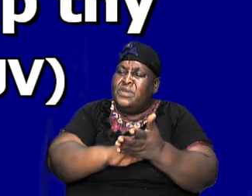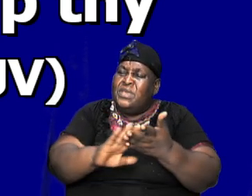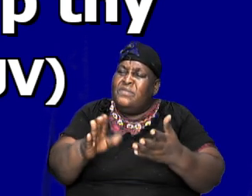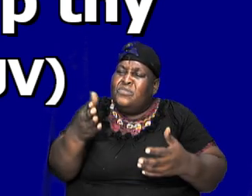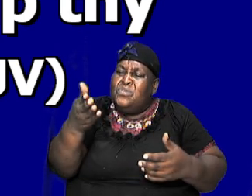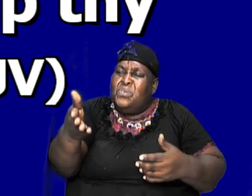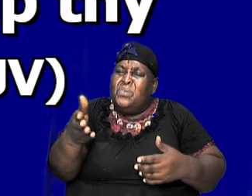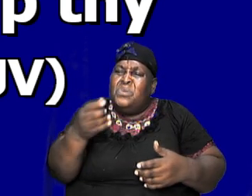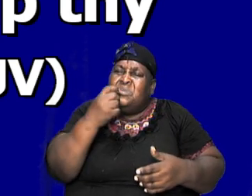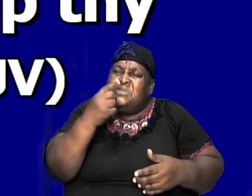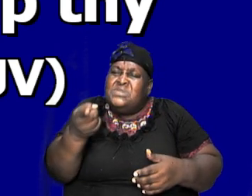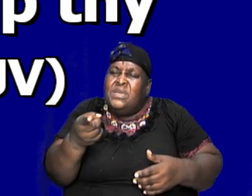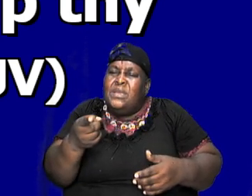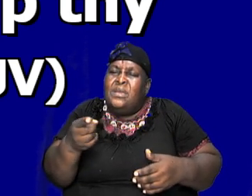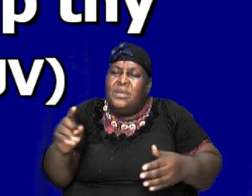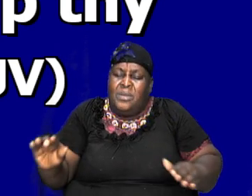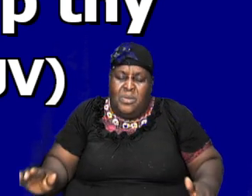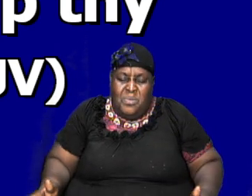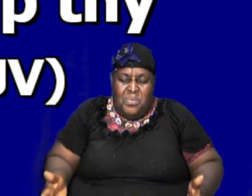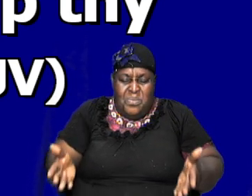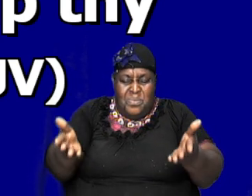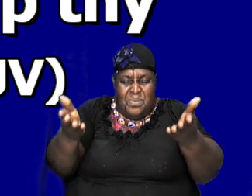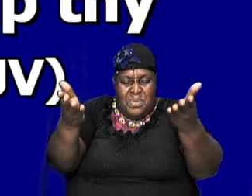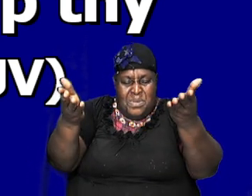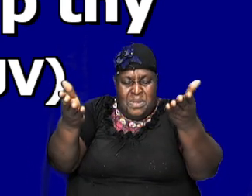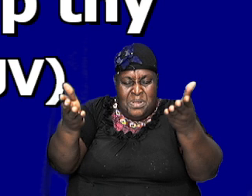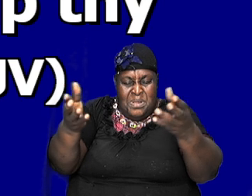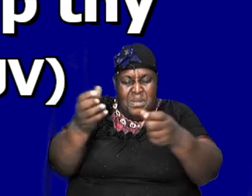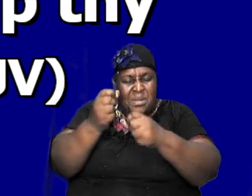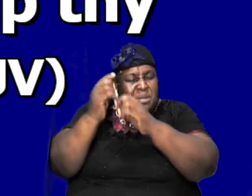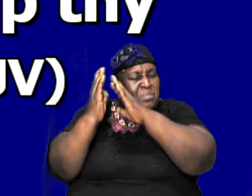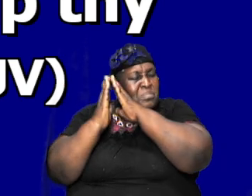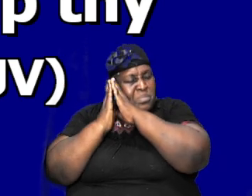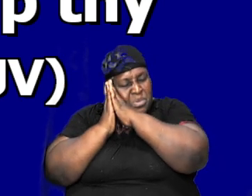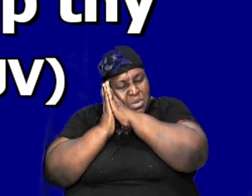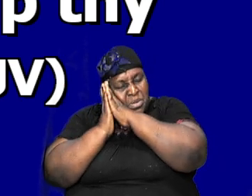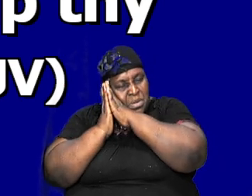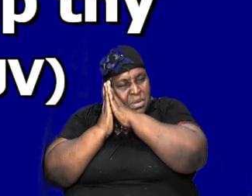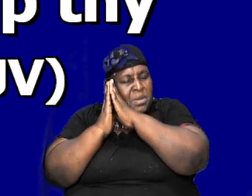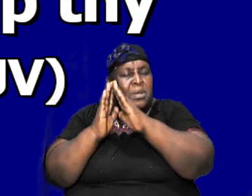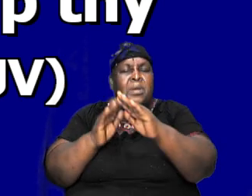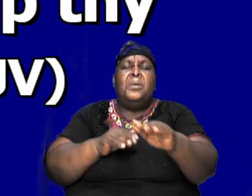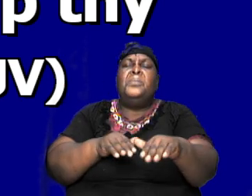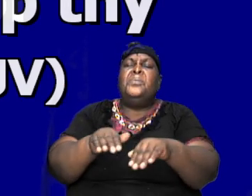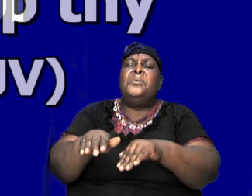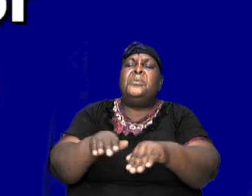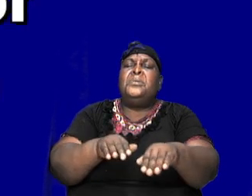to say, arise and take up thy bed and walk.